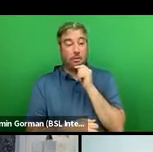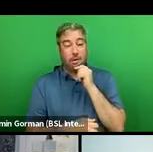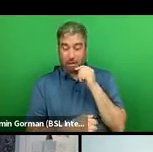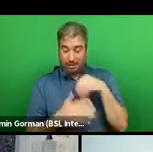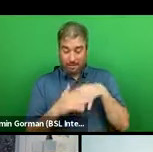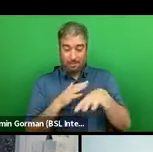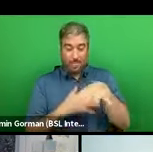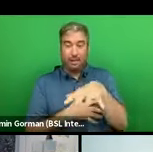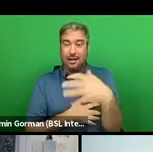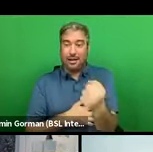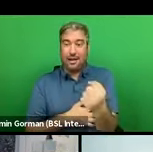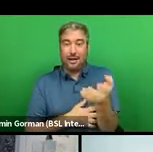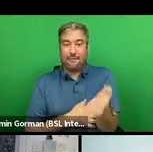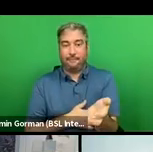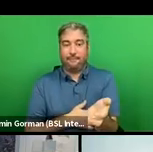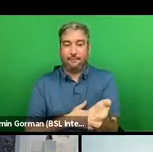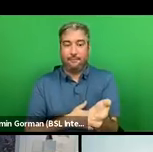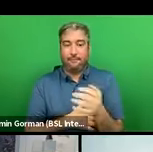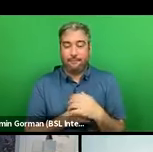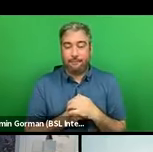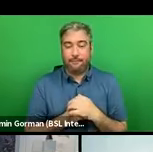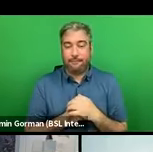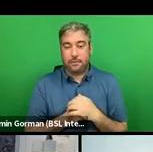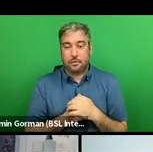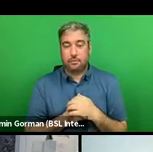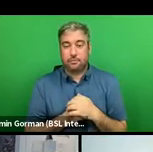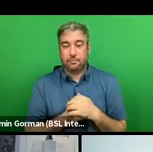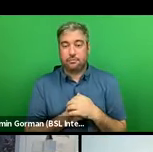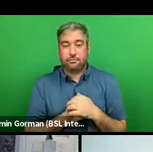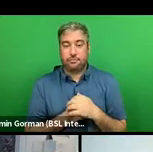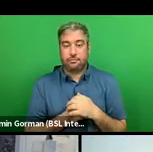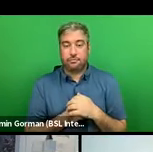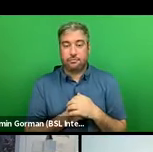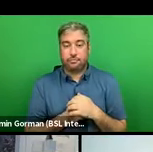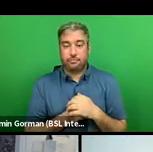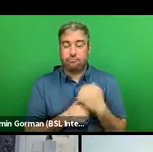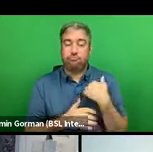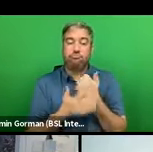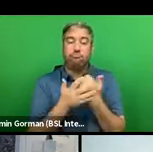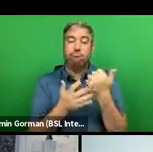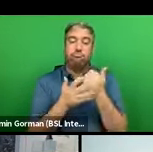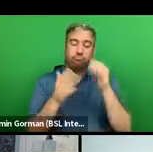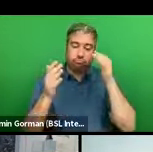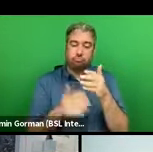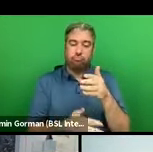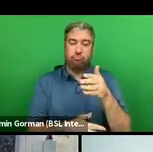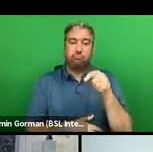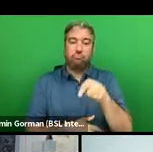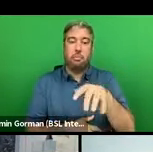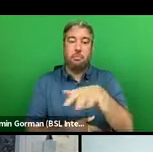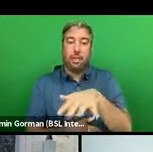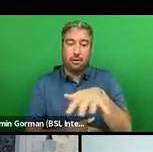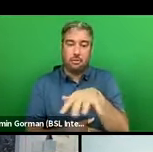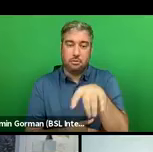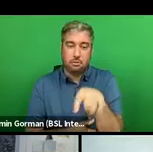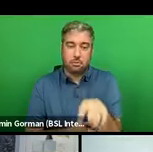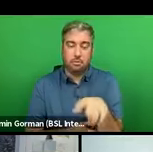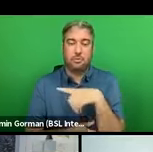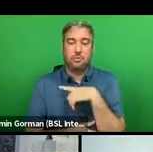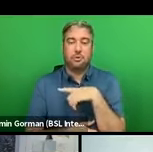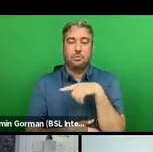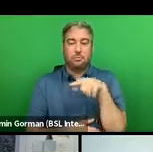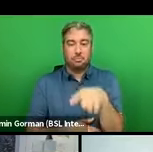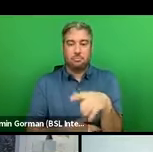I tend to look at places because it is somehow a unit of analysis that in policy, in public policy